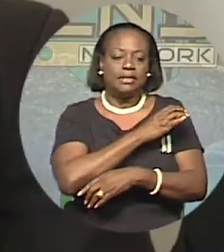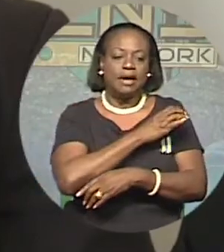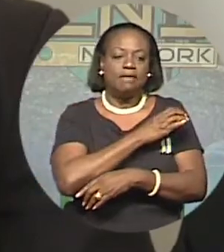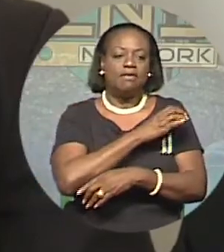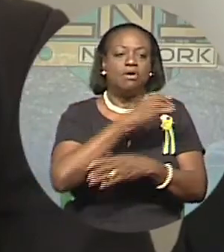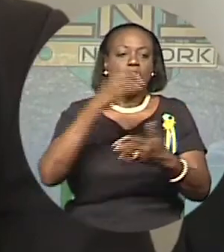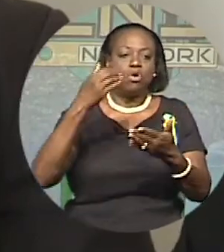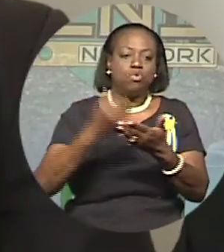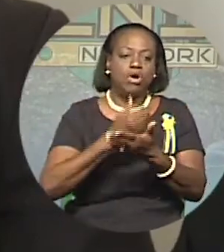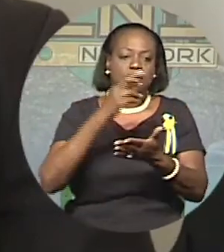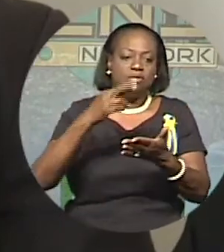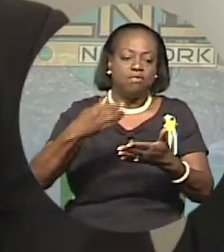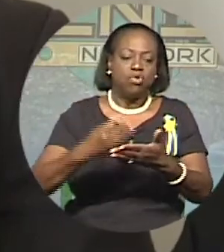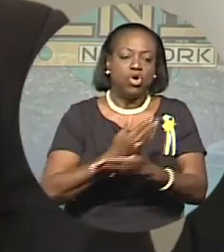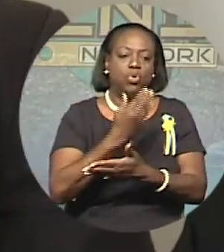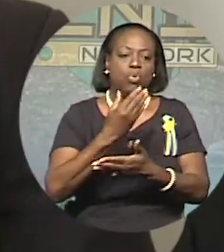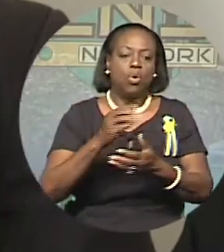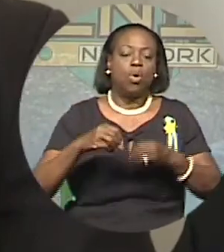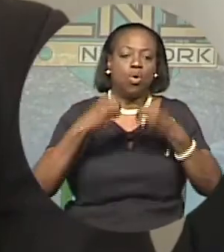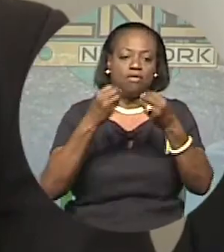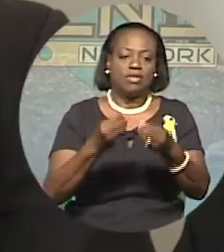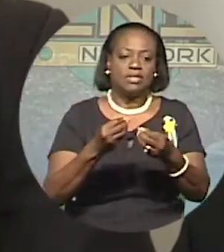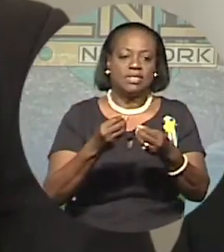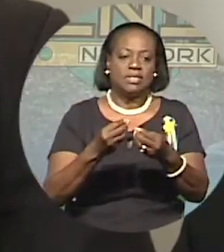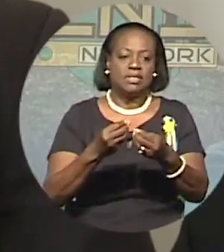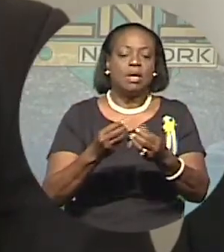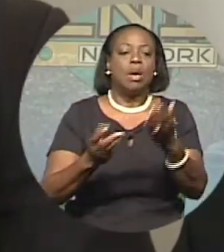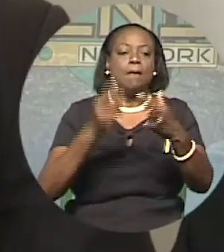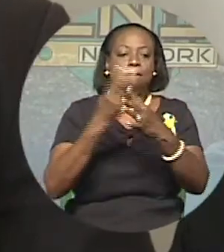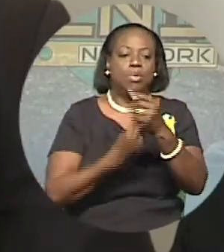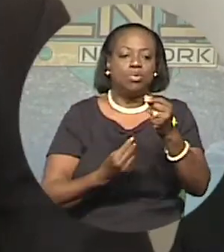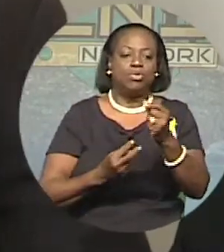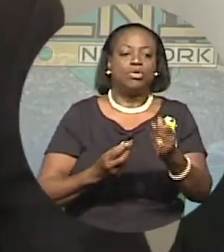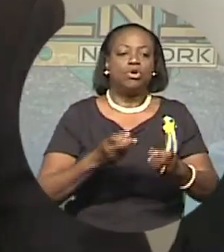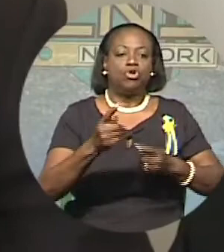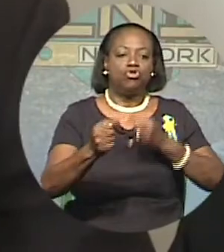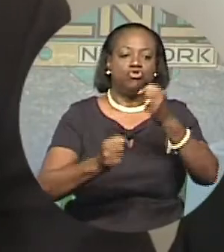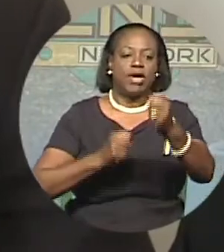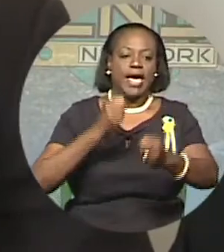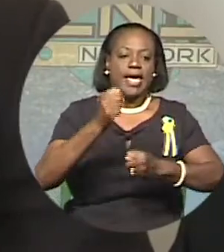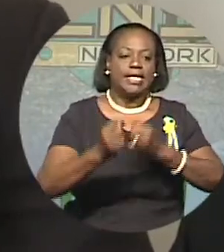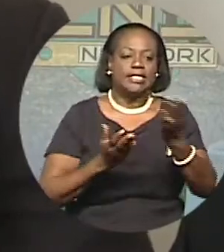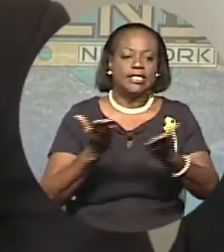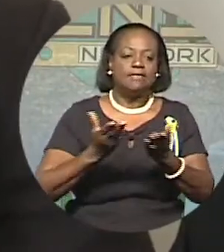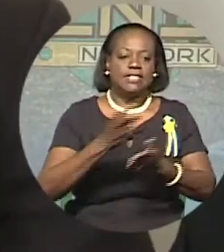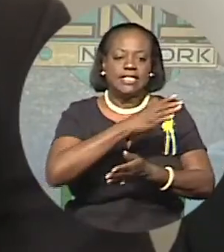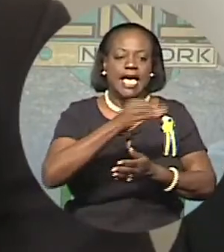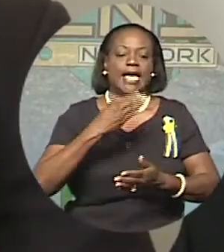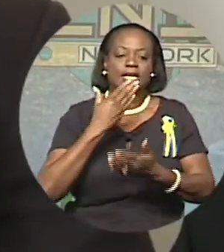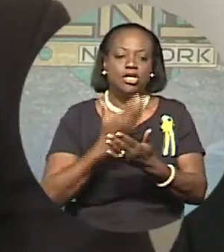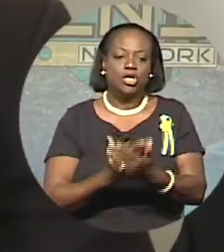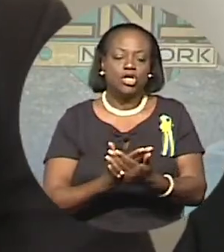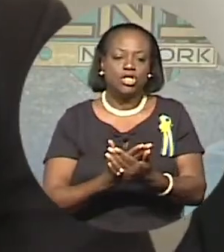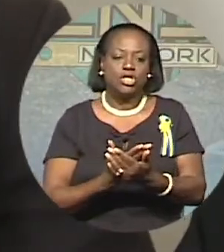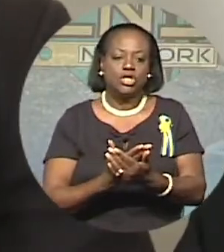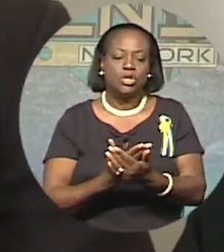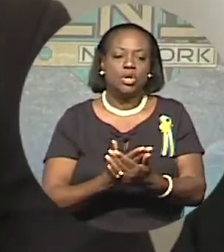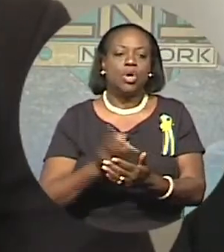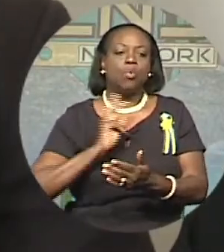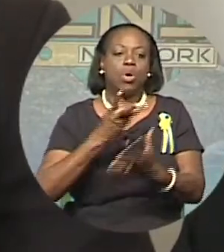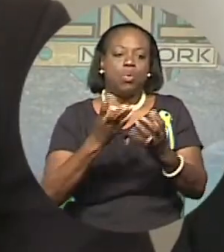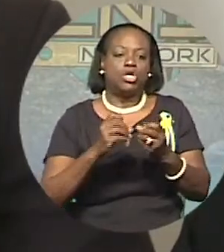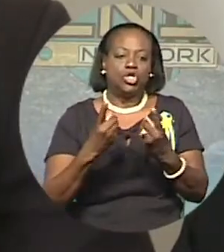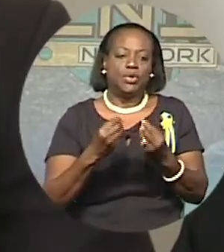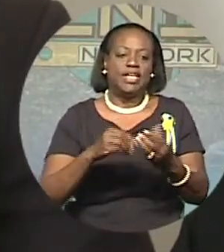Trade Organization on both trade in services and trade in goods. We look to have that done within the next